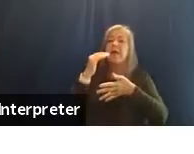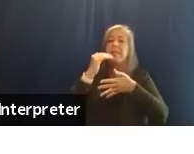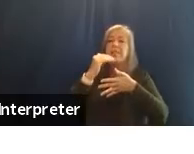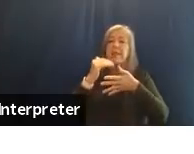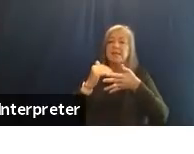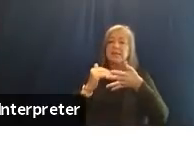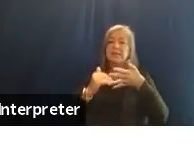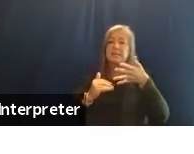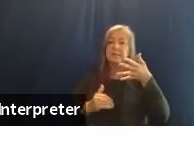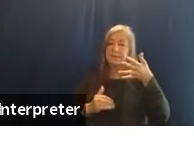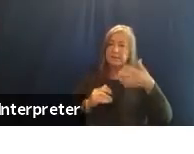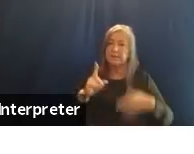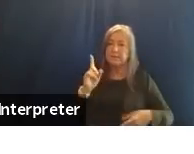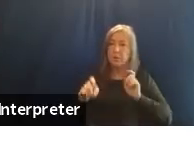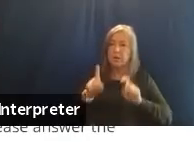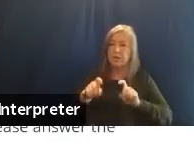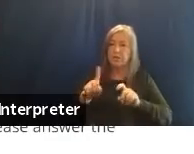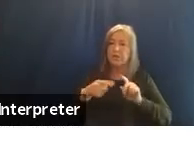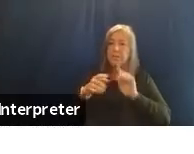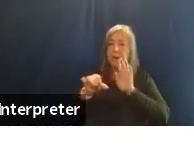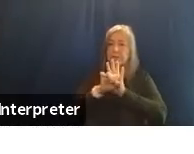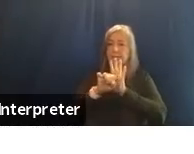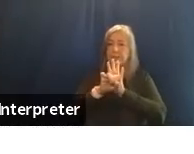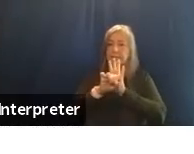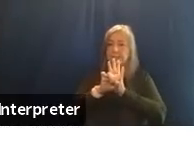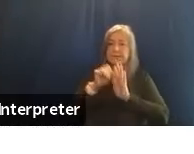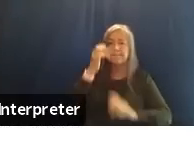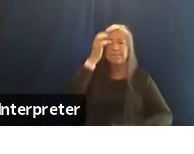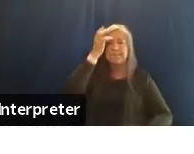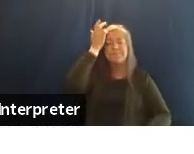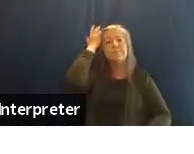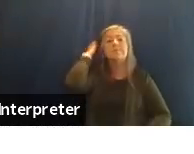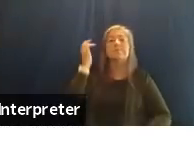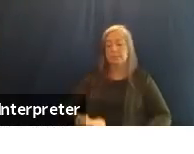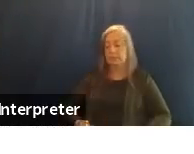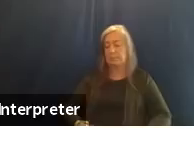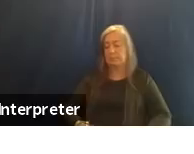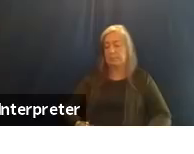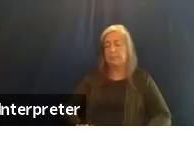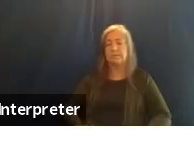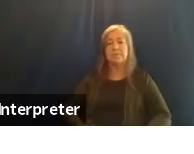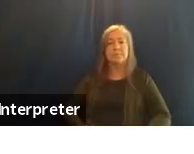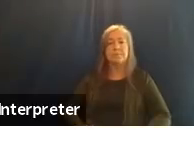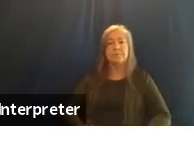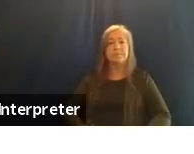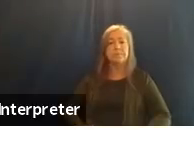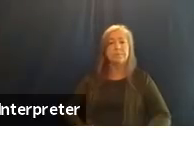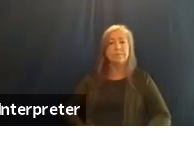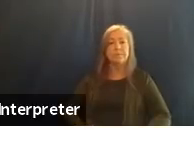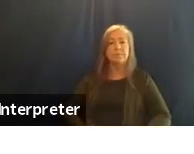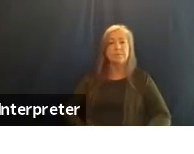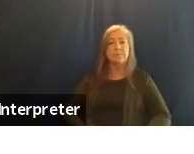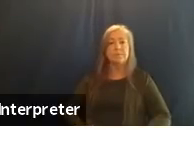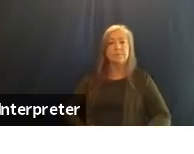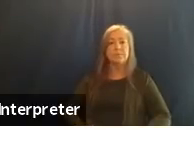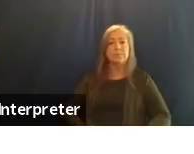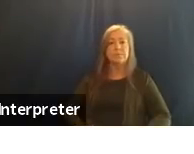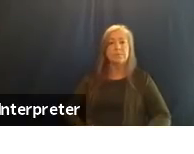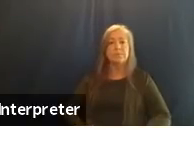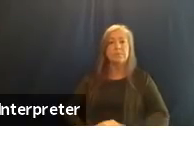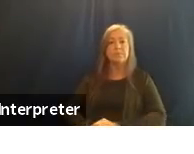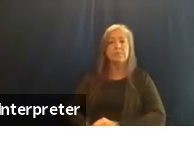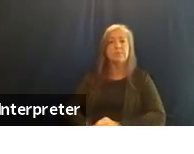that prior slide, basically just reviewing those. And one thing we noted there is if you have any current of the